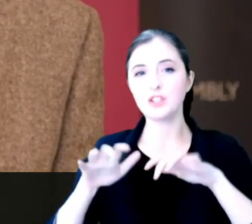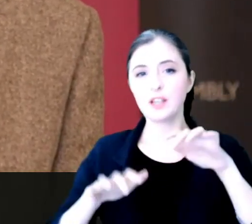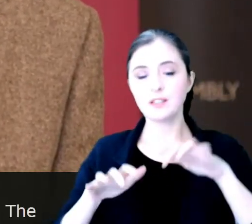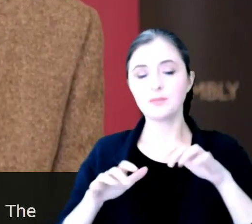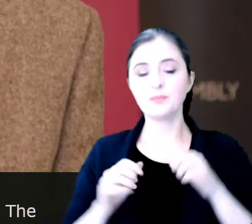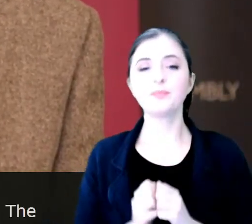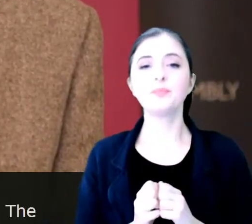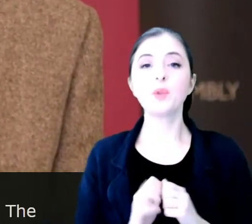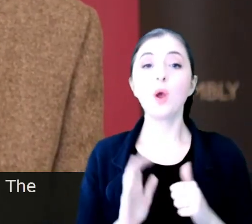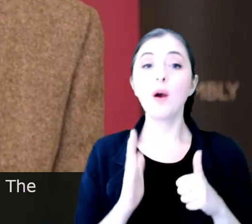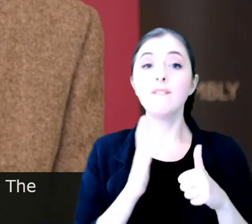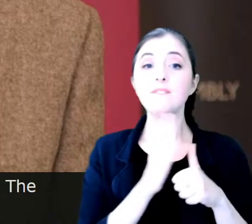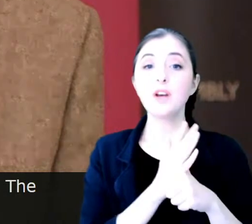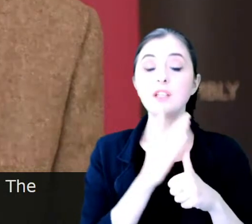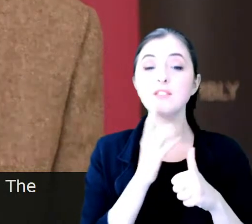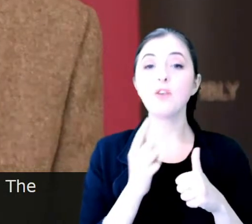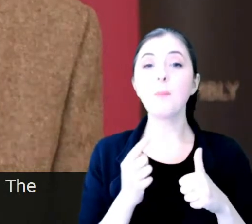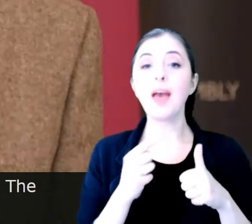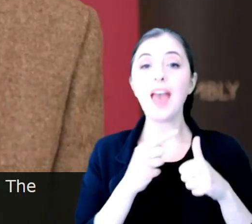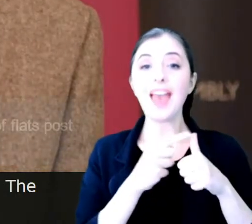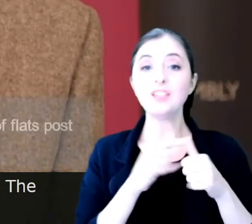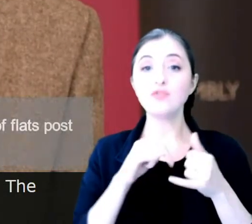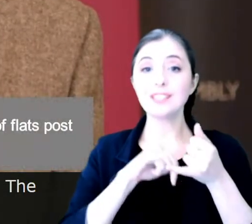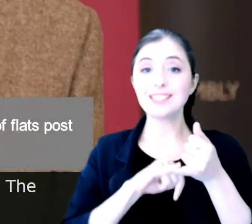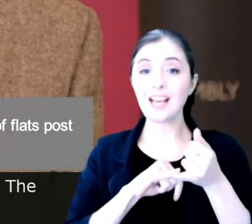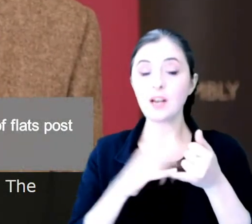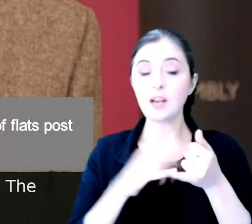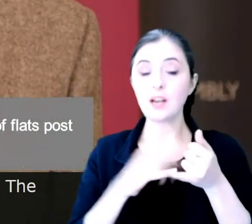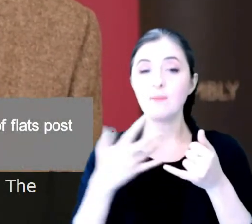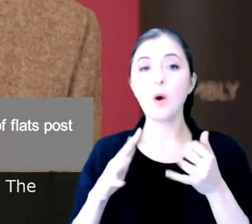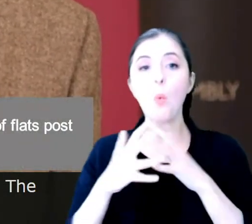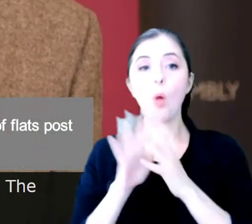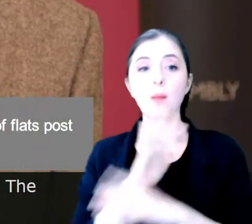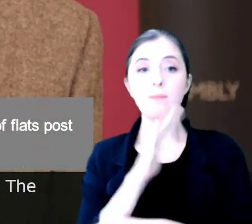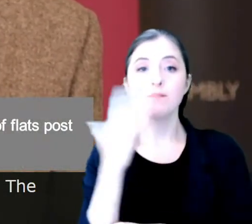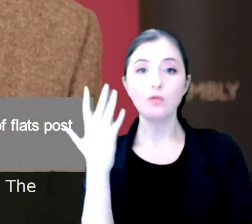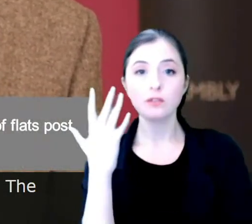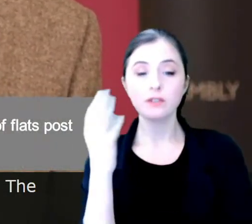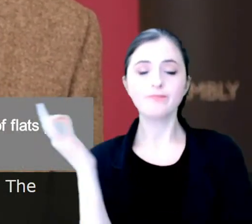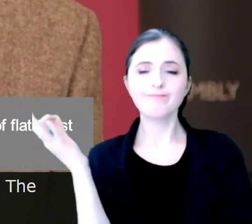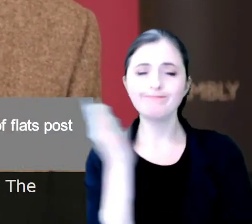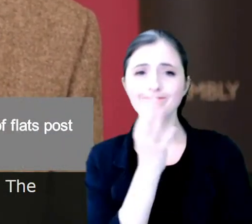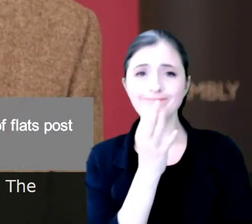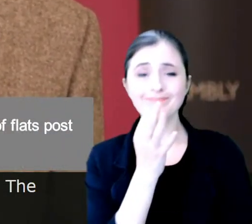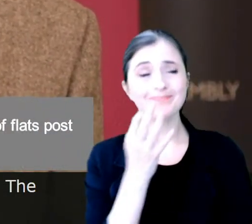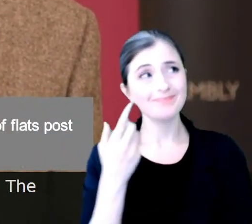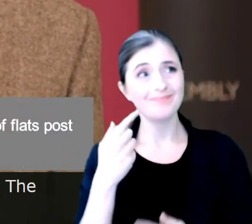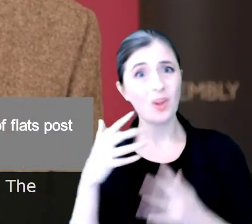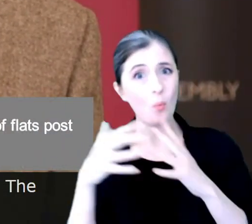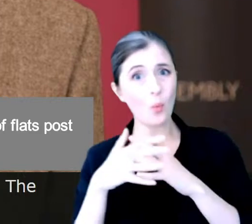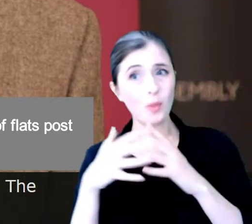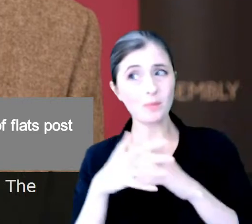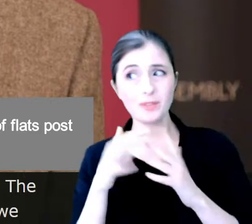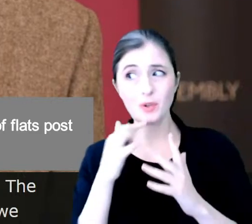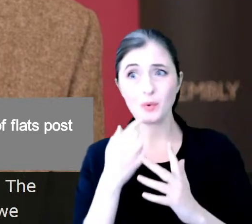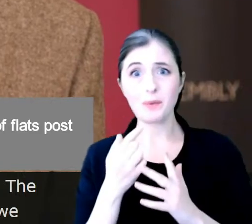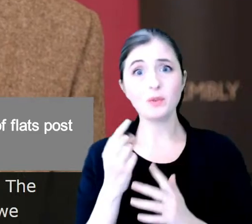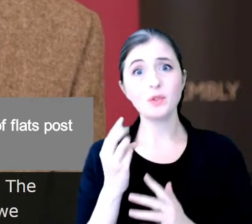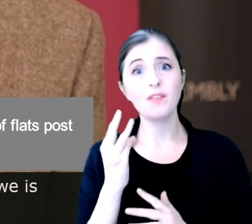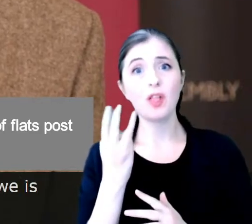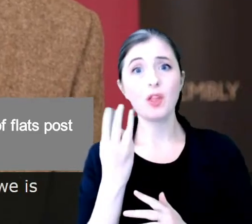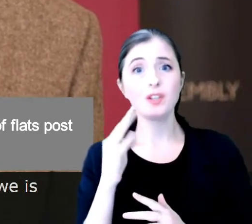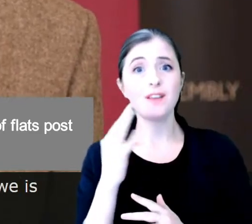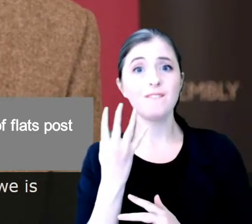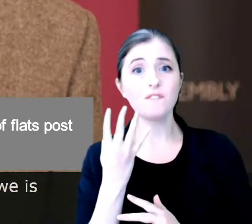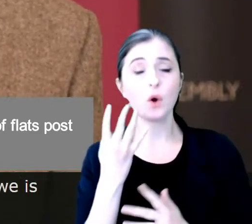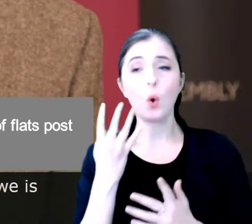Waltham Forest. The question is, Waltham Store is due to have 34-story off-site modular